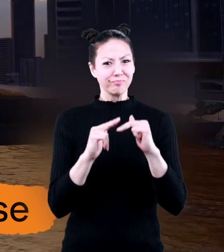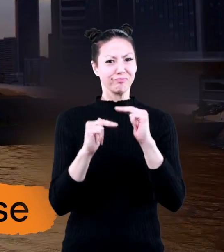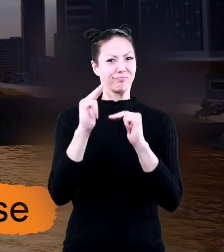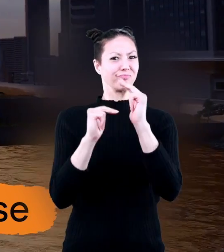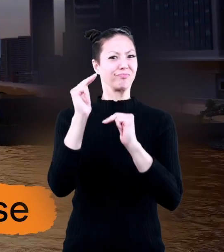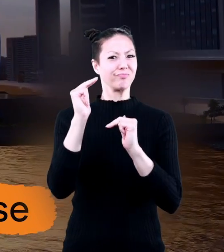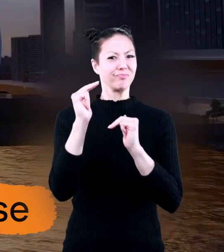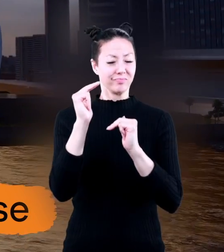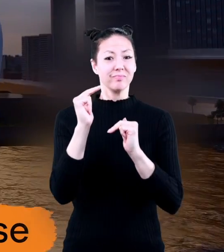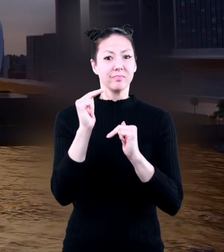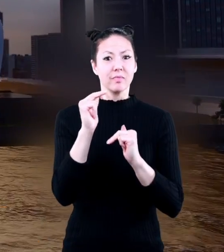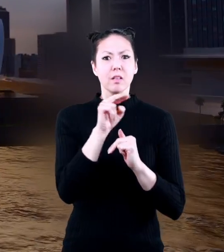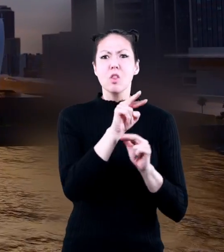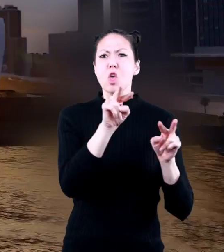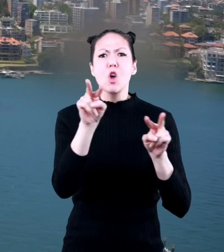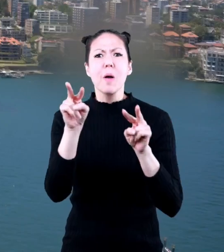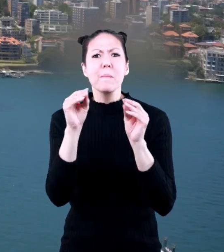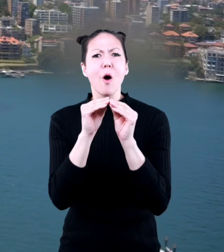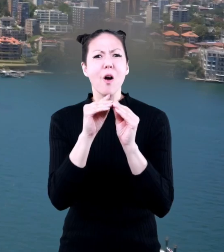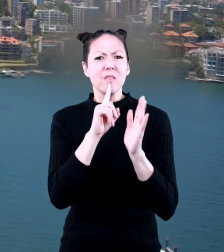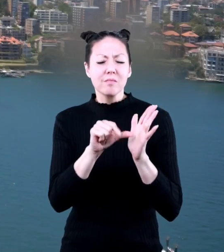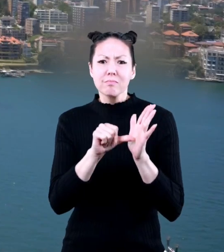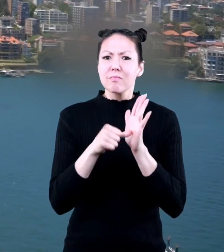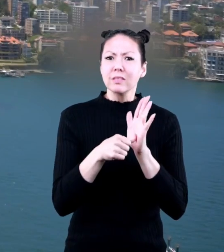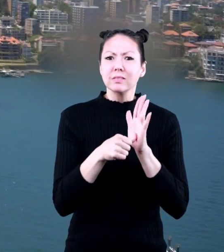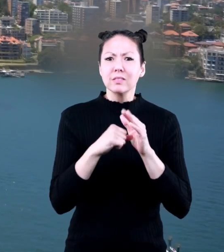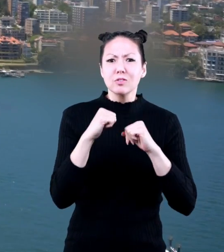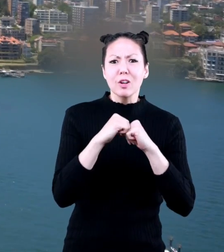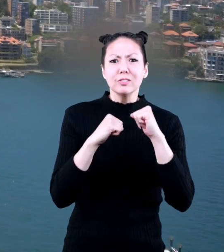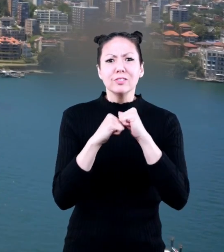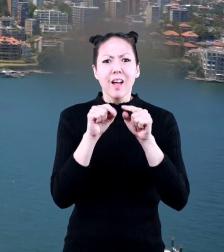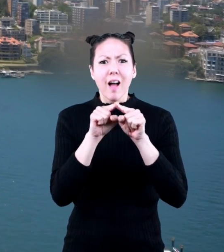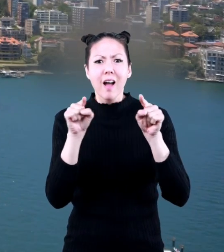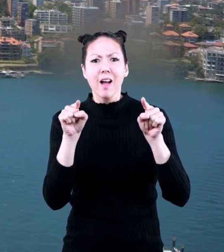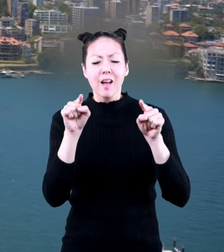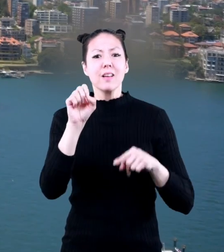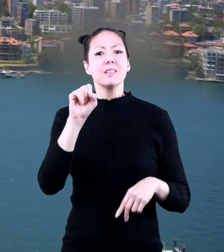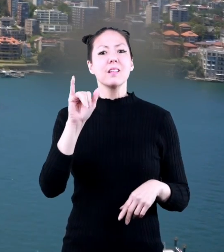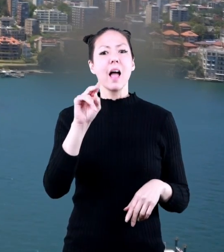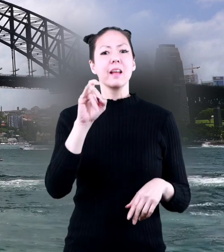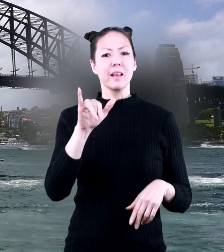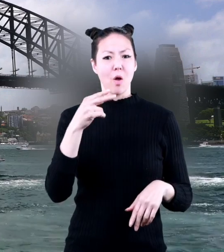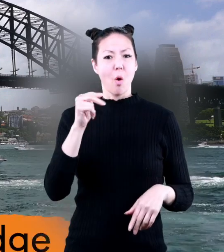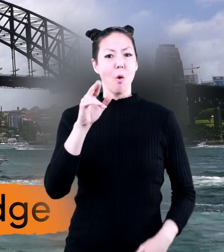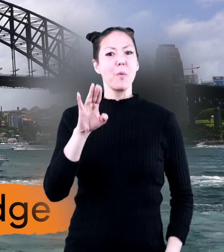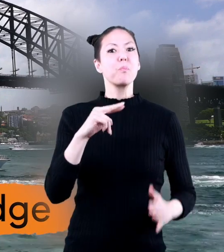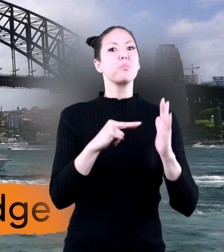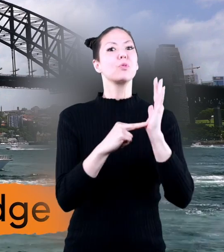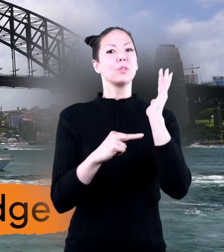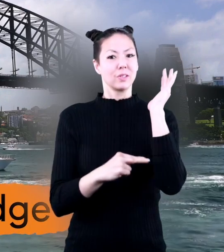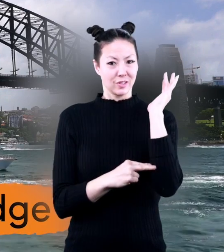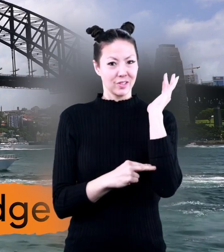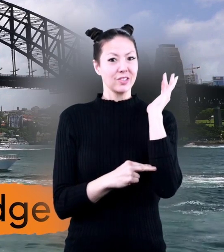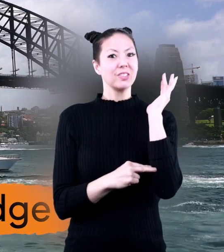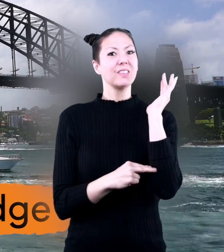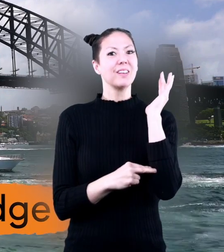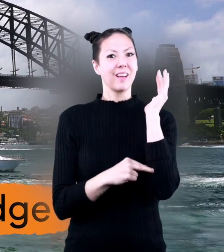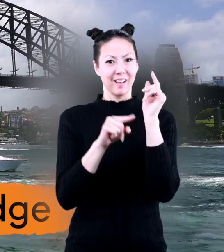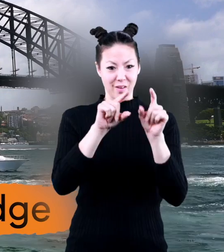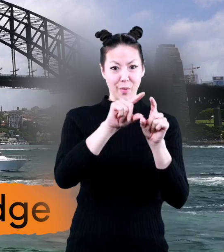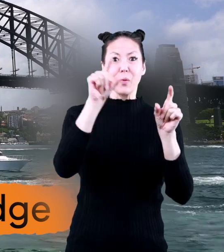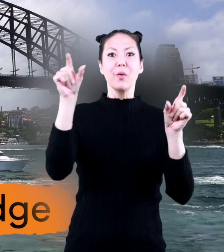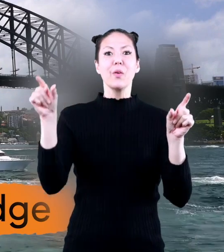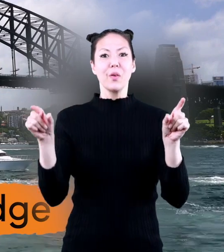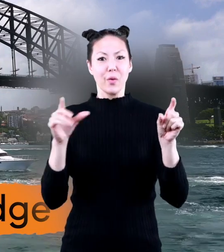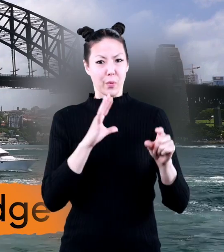What amazing architecture! Looking for more impressive man-made structures? The Sydney Harbour Bridge is